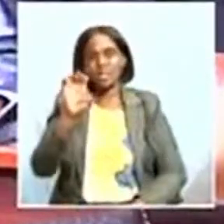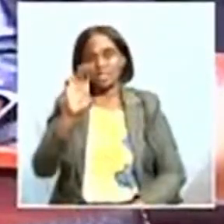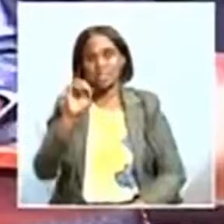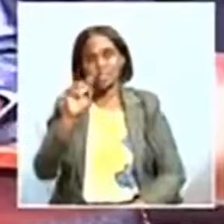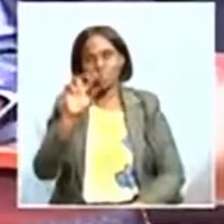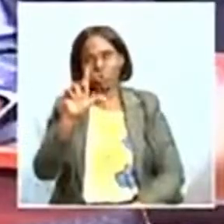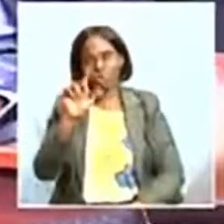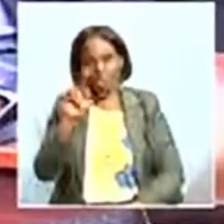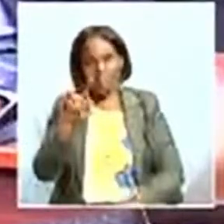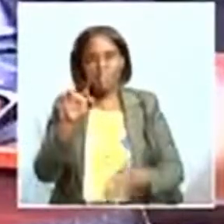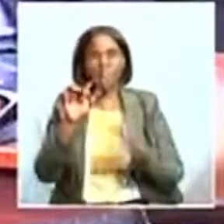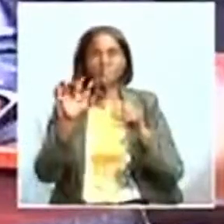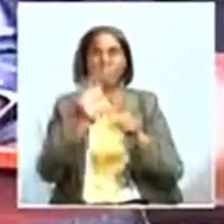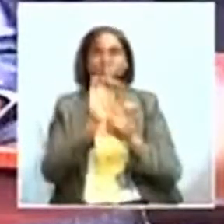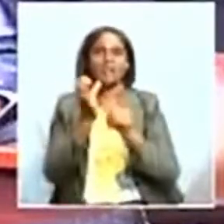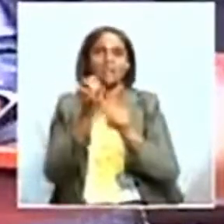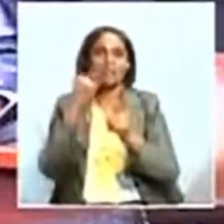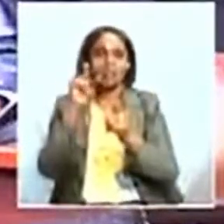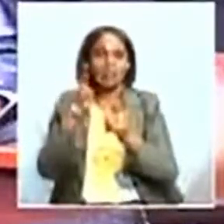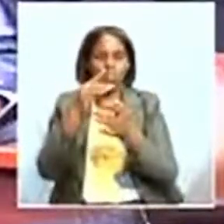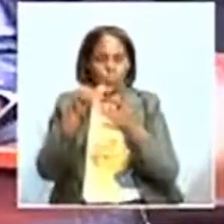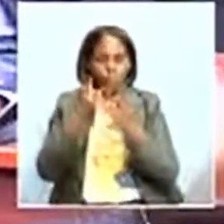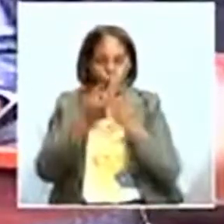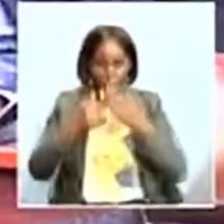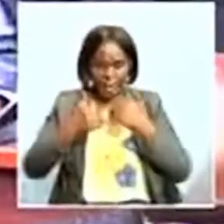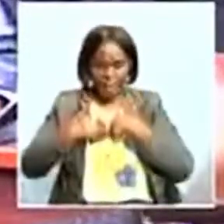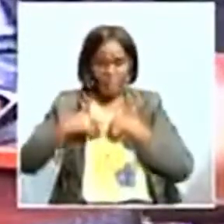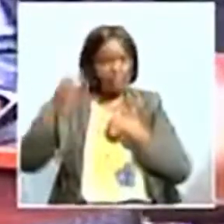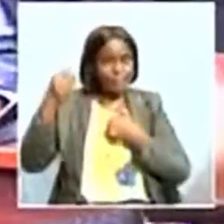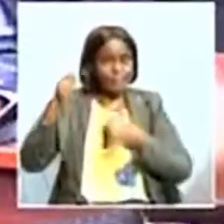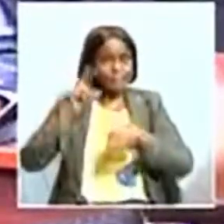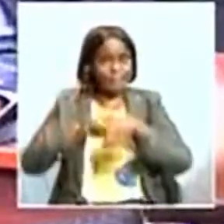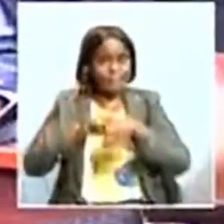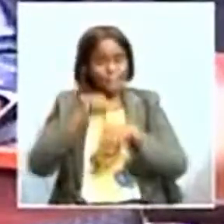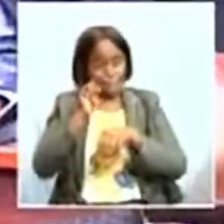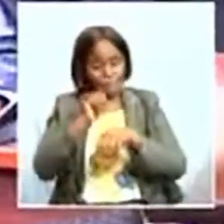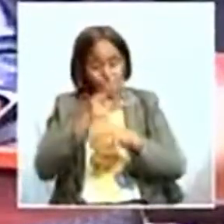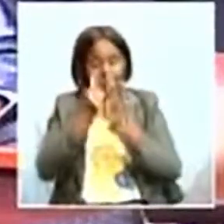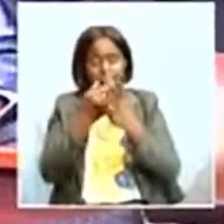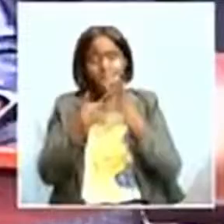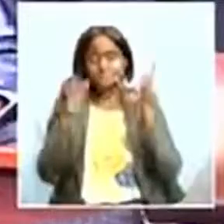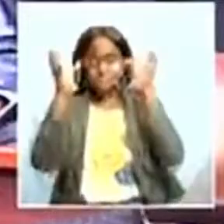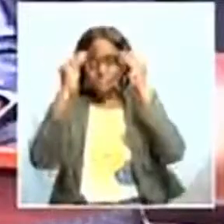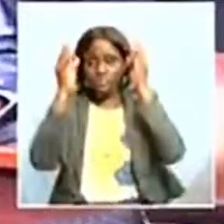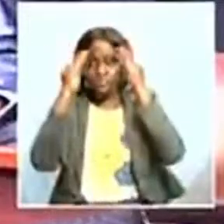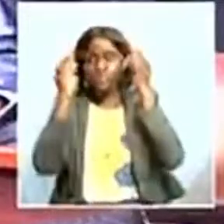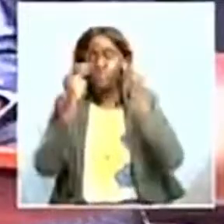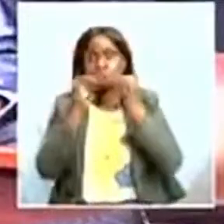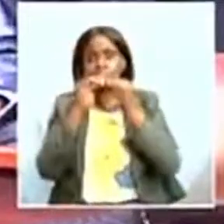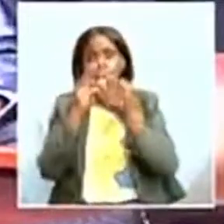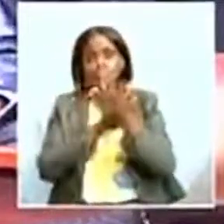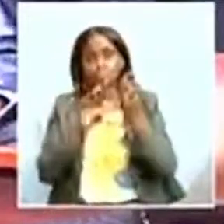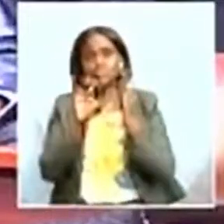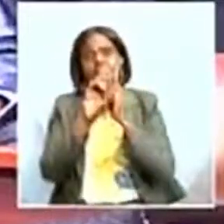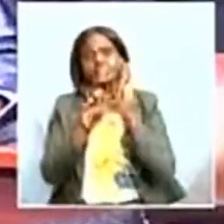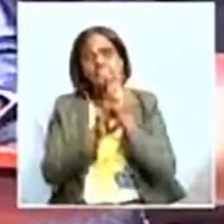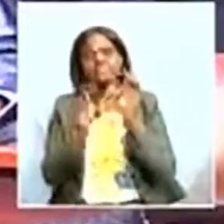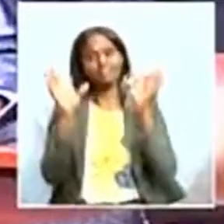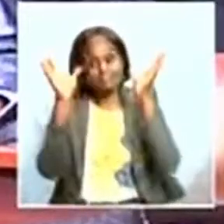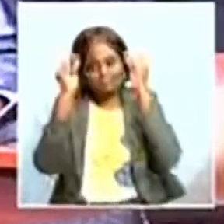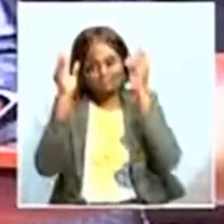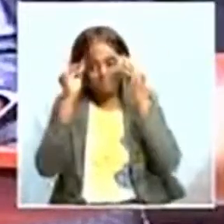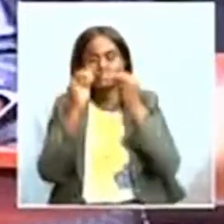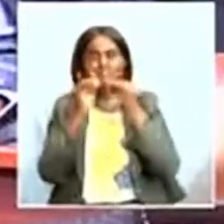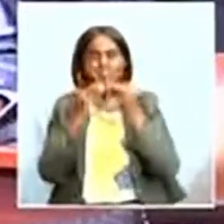is the departure from what used to happen a long time ago. This is competence-based curriculum, competence,